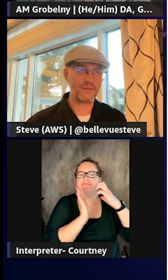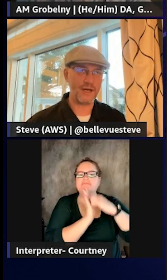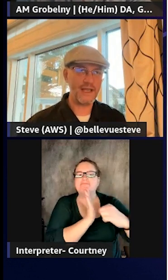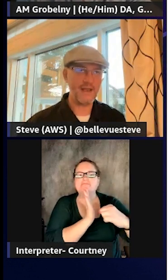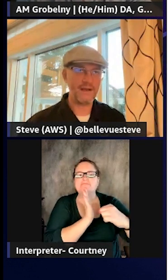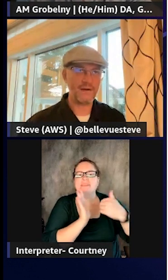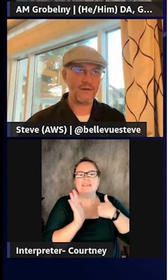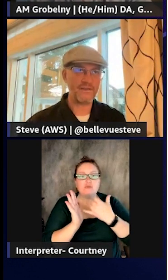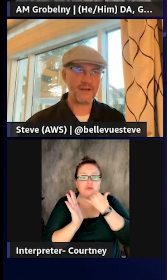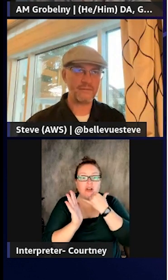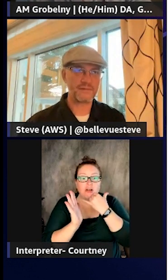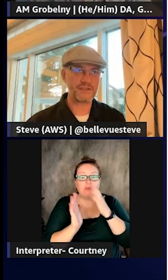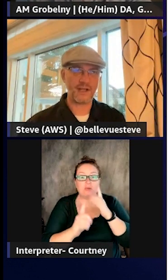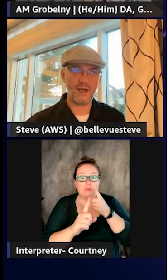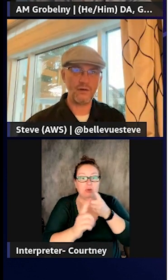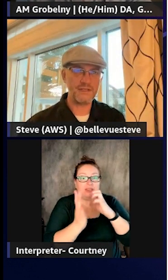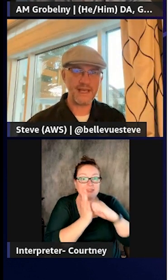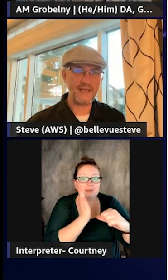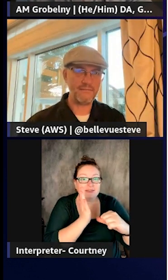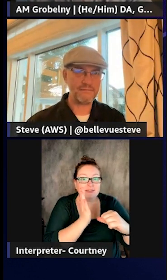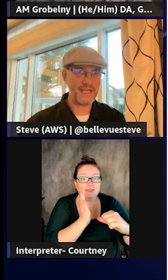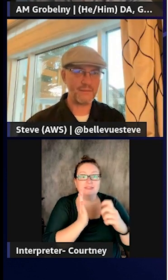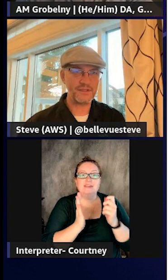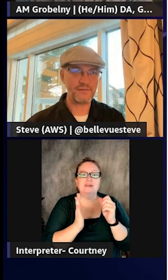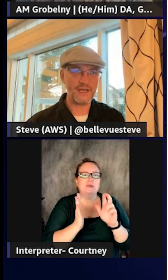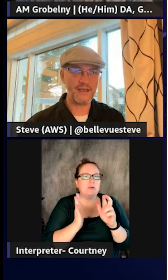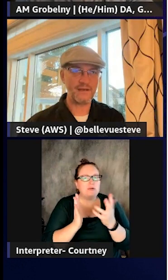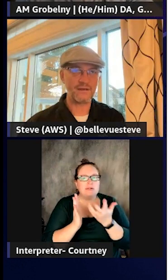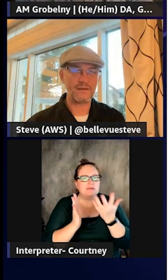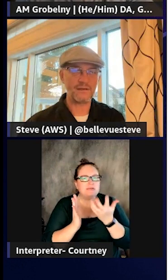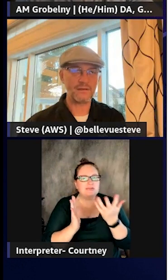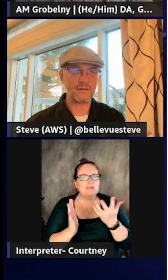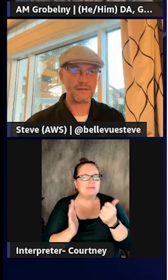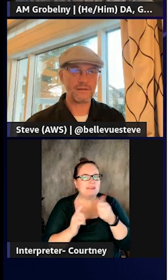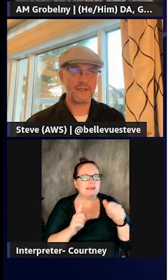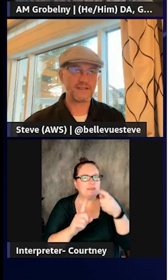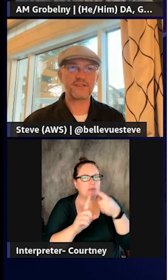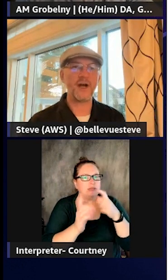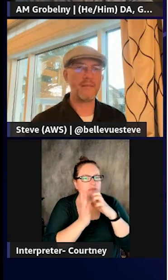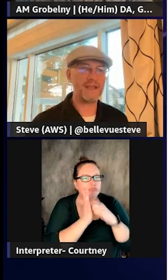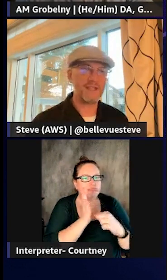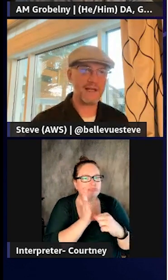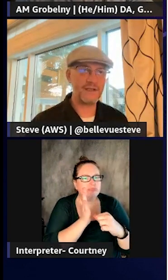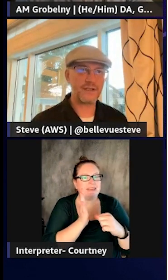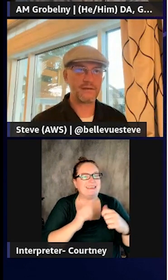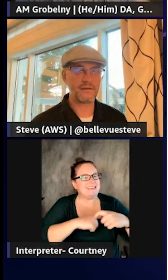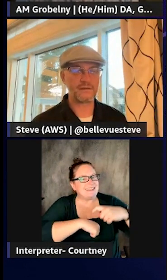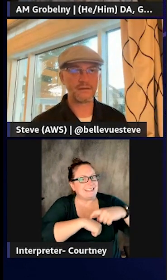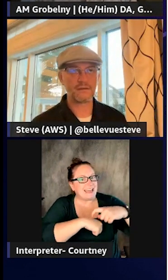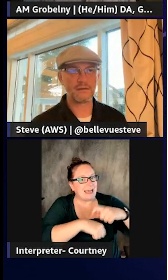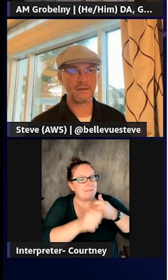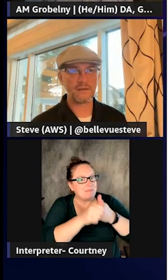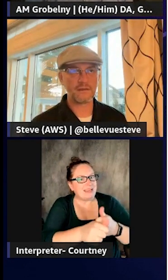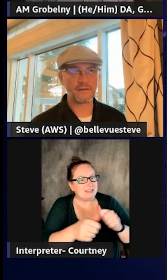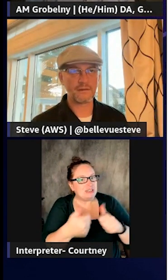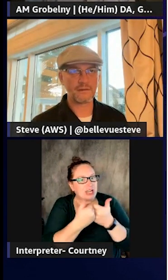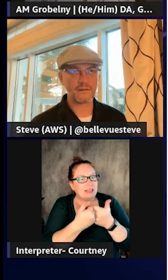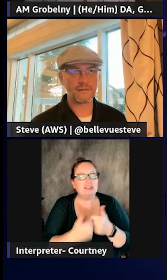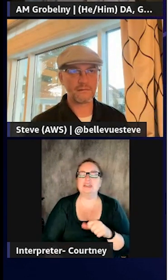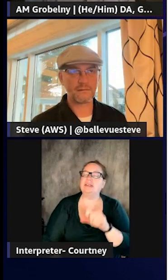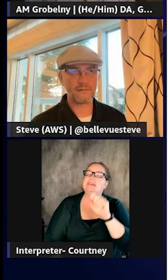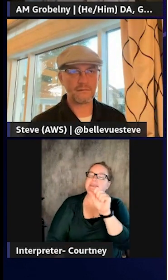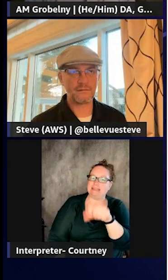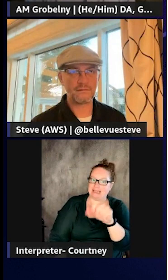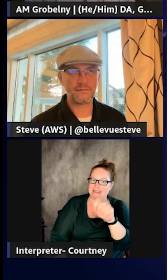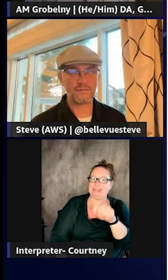points away? Or if I'm slow, do they take points away? Like there's a time-based challenge? Yes. Yeah. So,